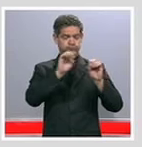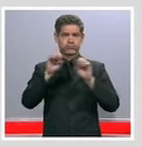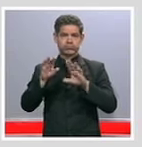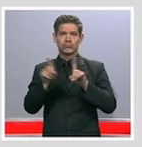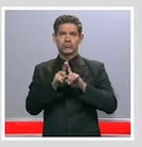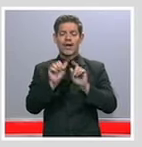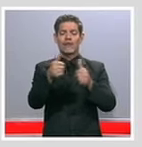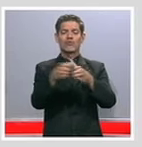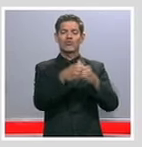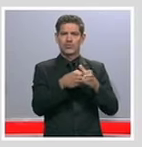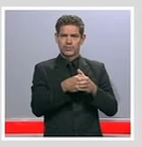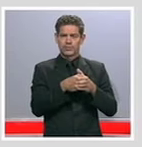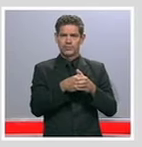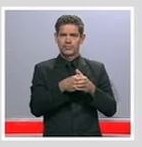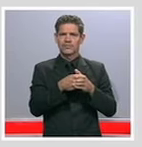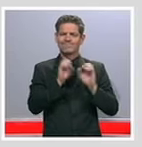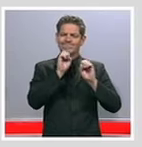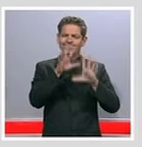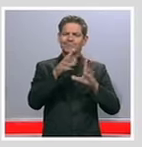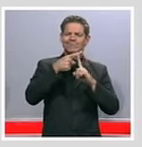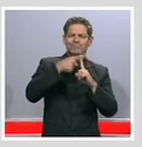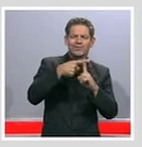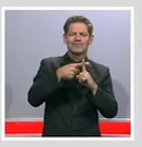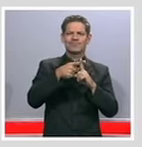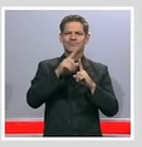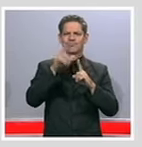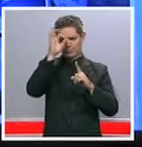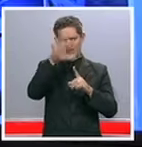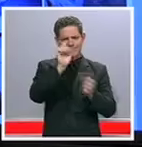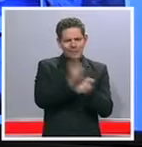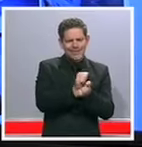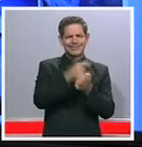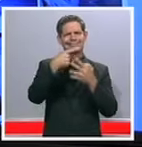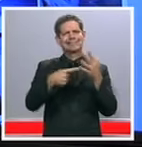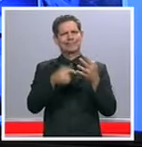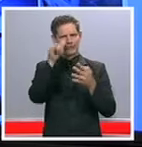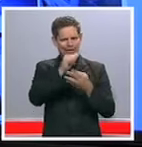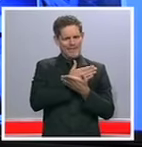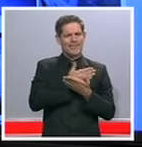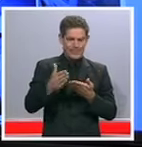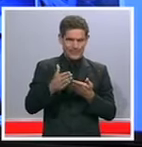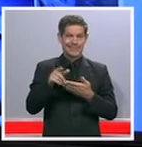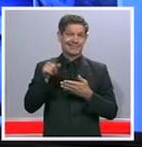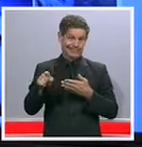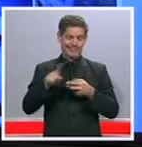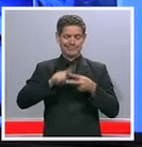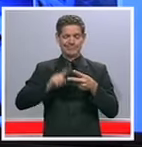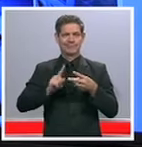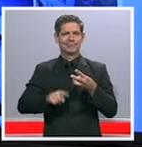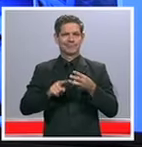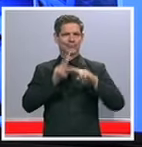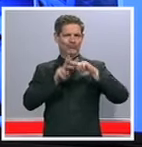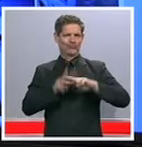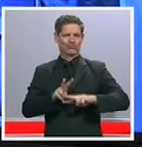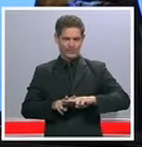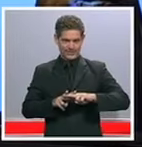society groups who are spreading success stories of arrests and tip-offs from around South Africa as well. So that's the big trending topics as